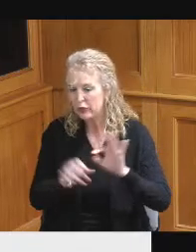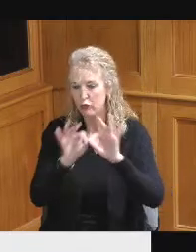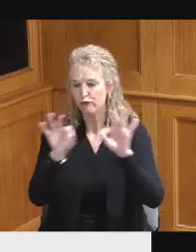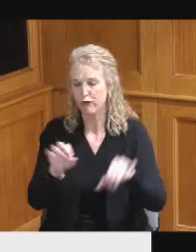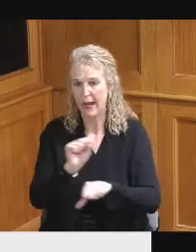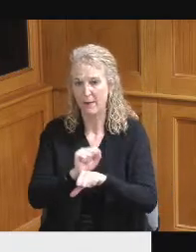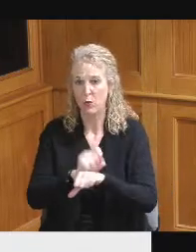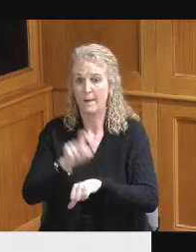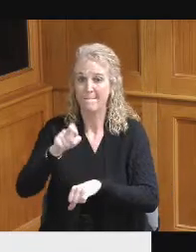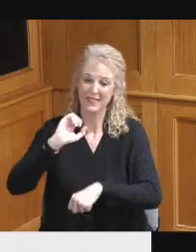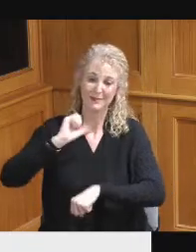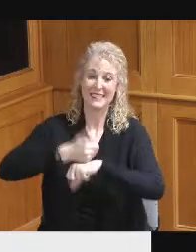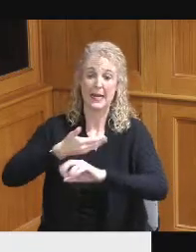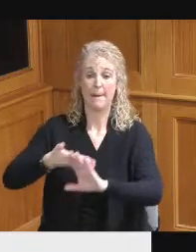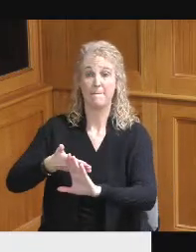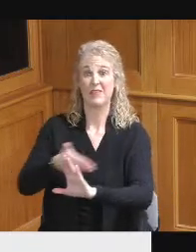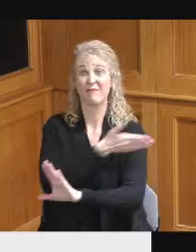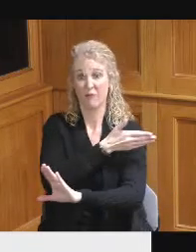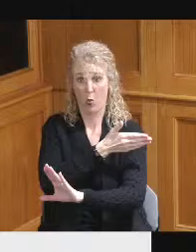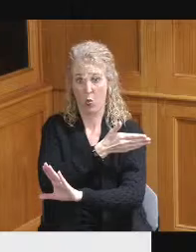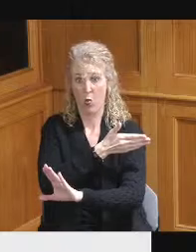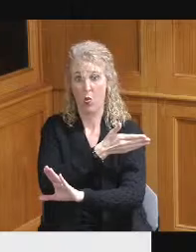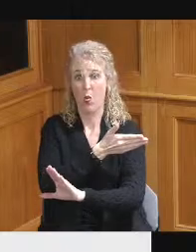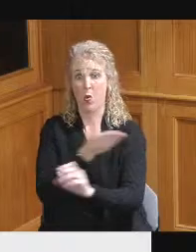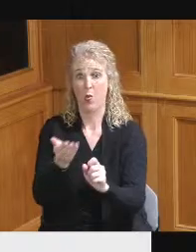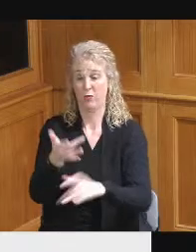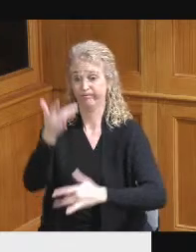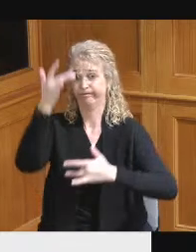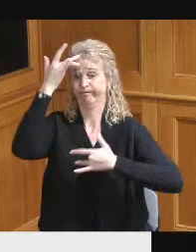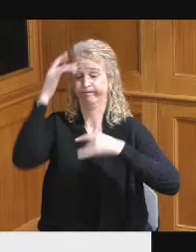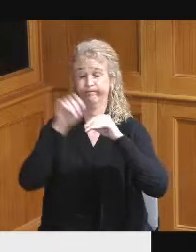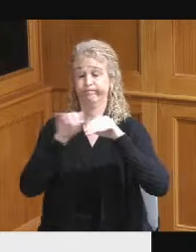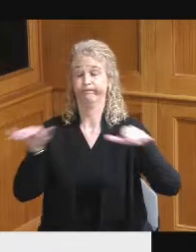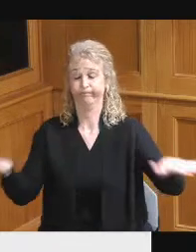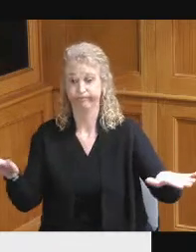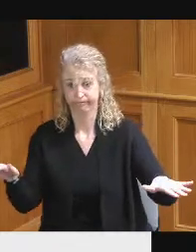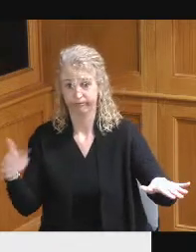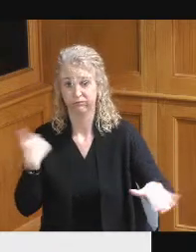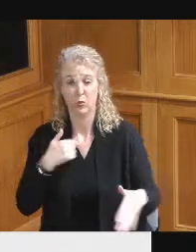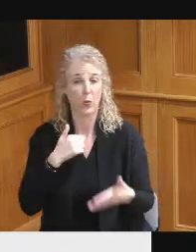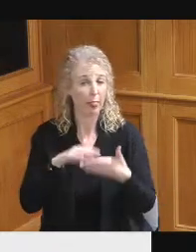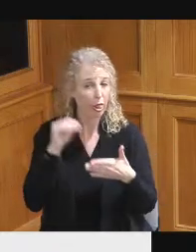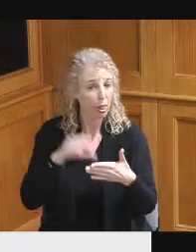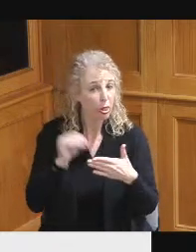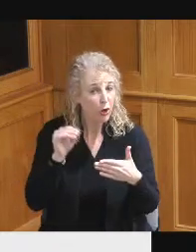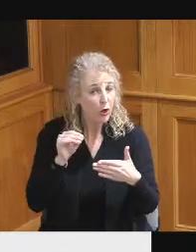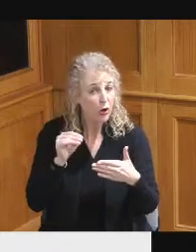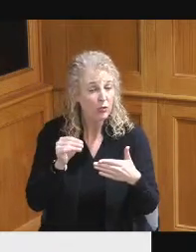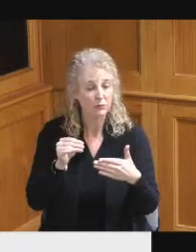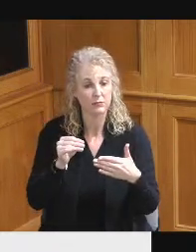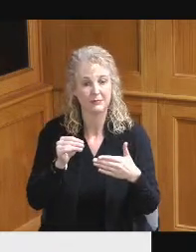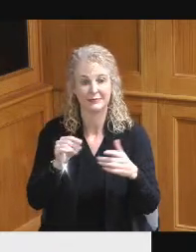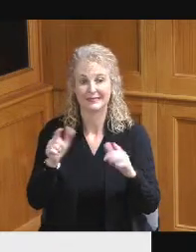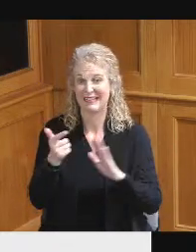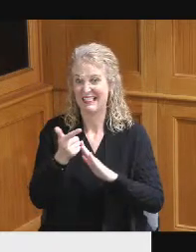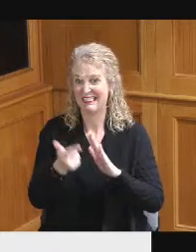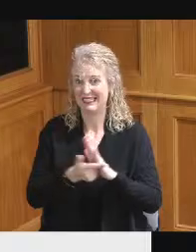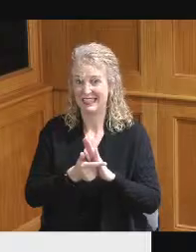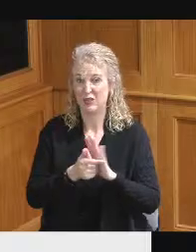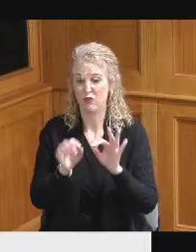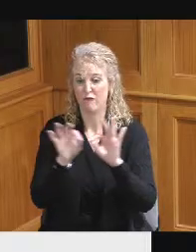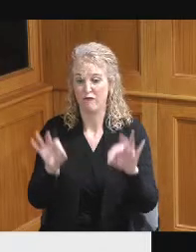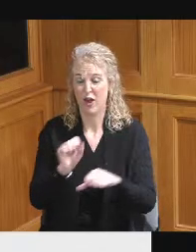well before a pandemic threatens the health and lives of the community. We learned this during COVID. Legal frameworks take